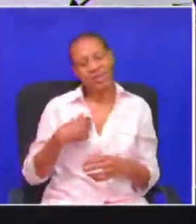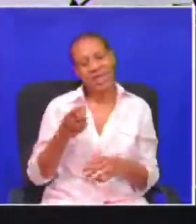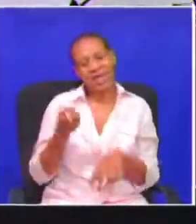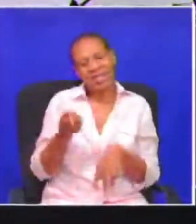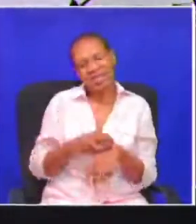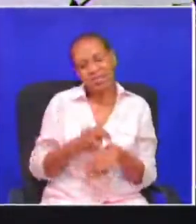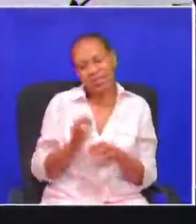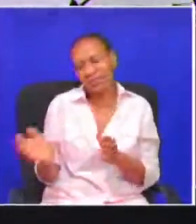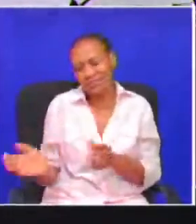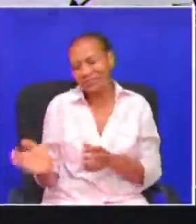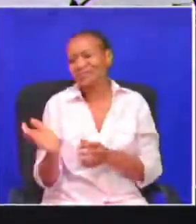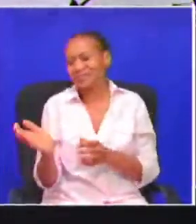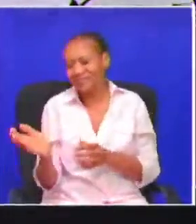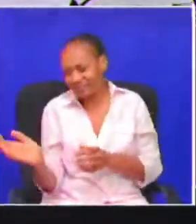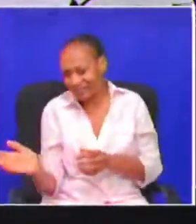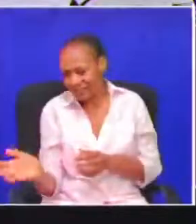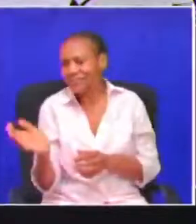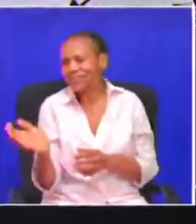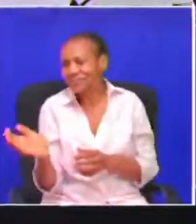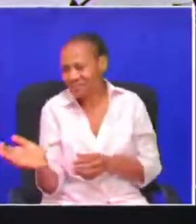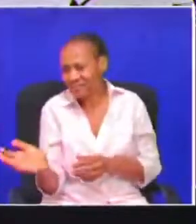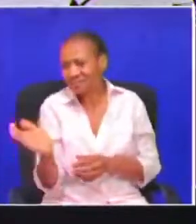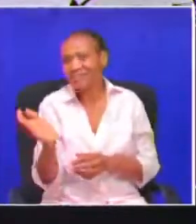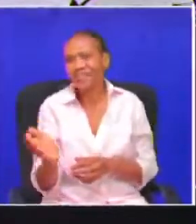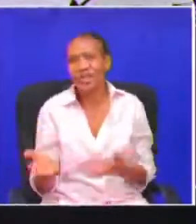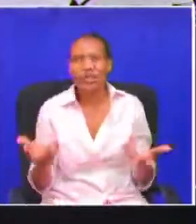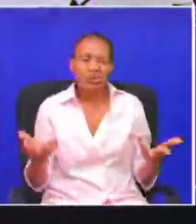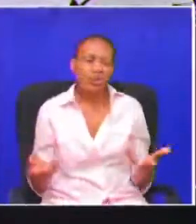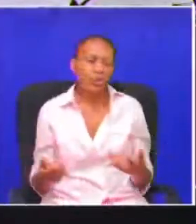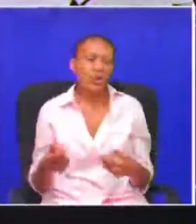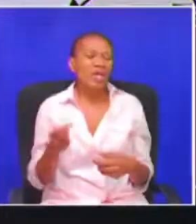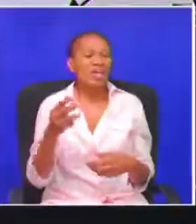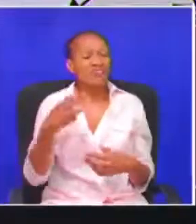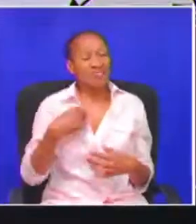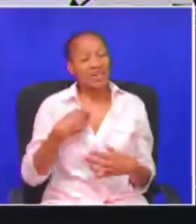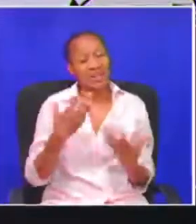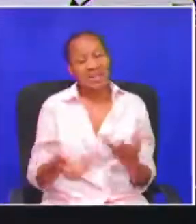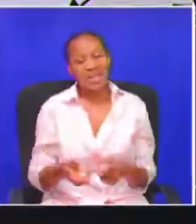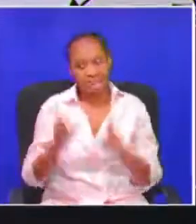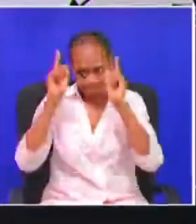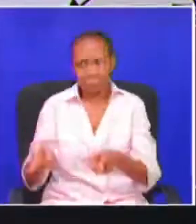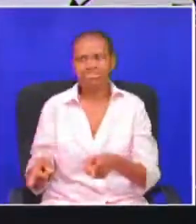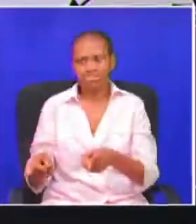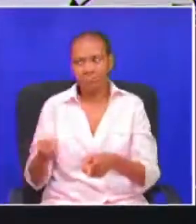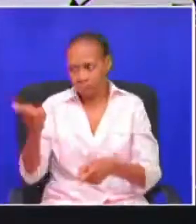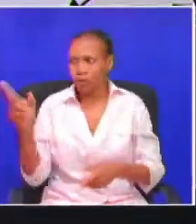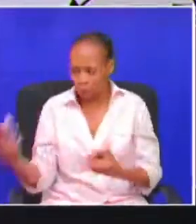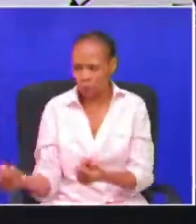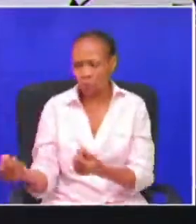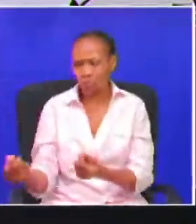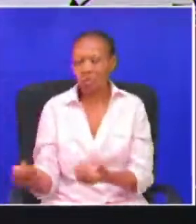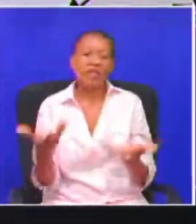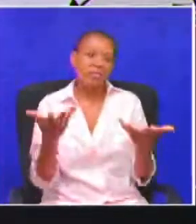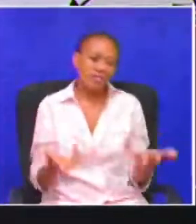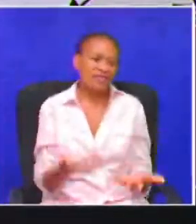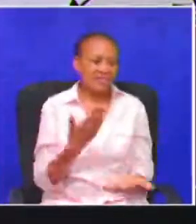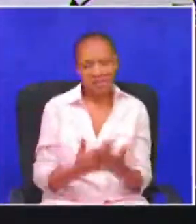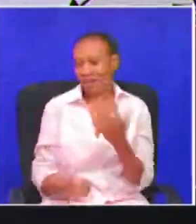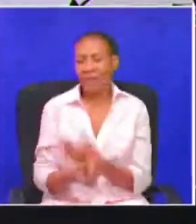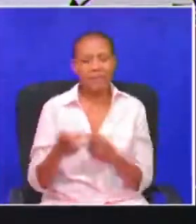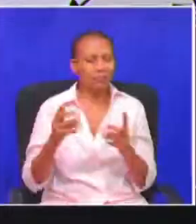be taken for. This is where I wish I was a dictator, because then it would just happen like